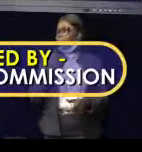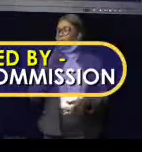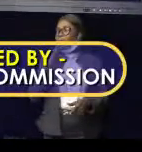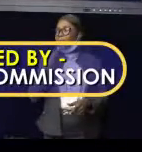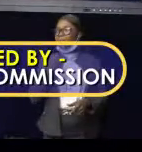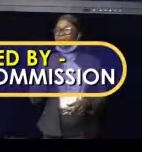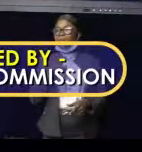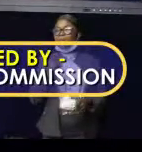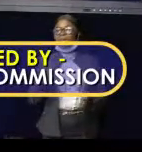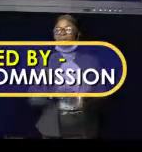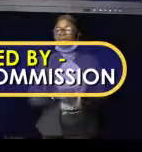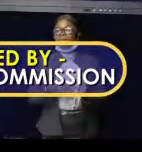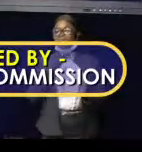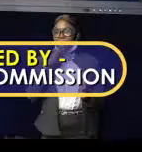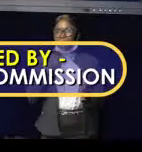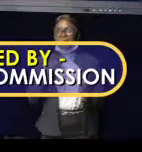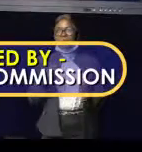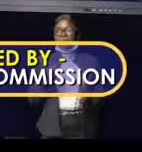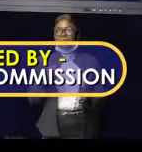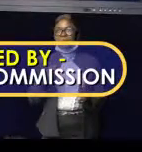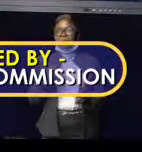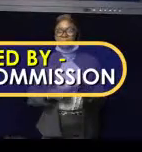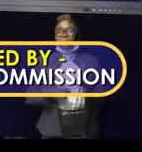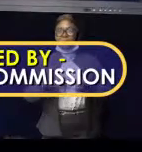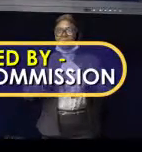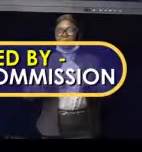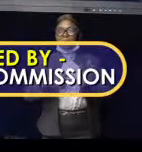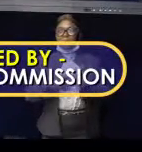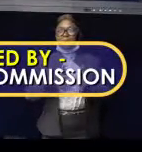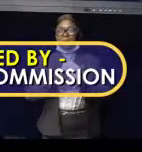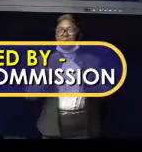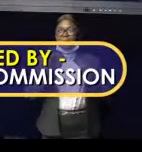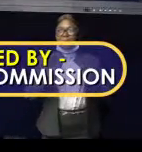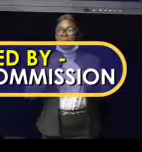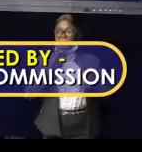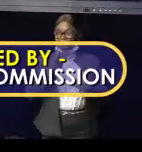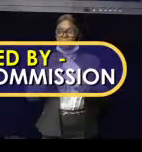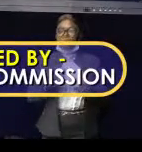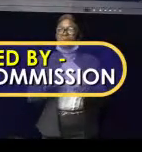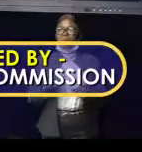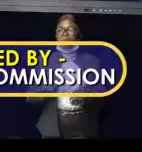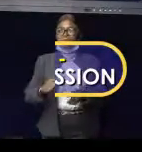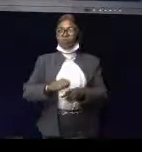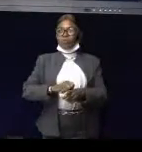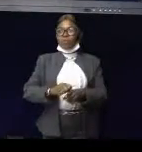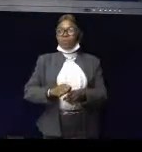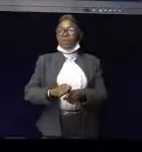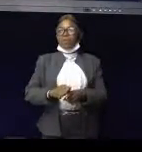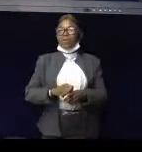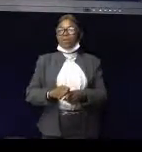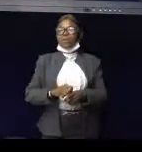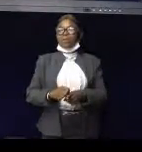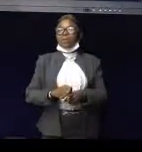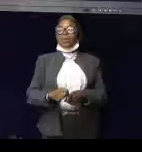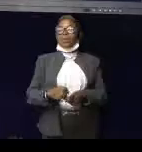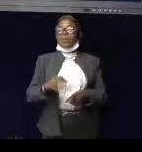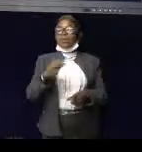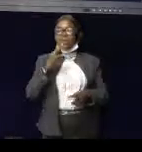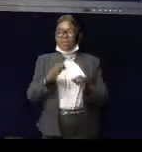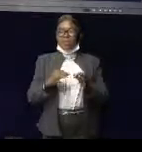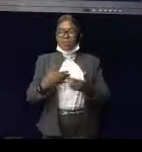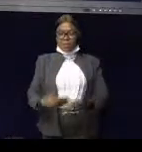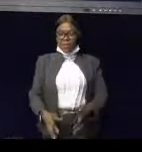gonorrhea. This is a curable infection. What does that mean? That means it can be cured. However, if gonorrhea is